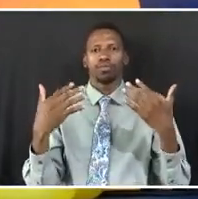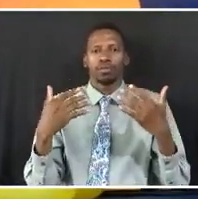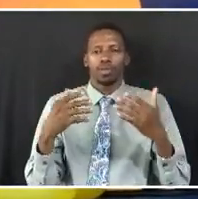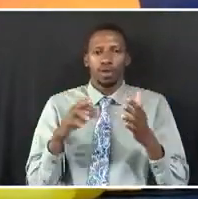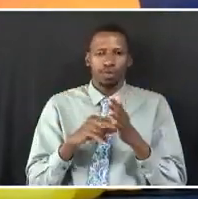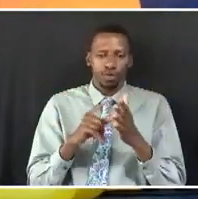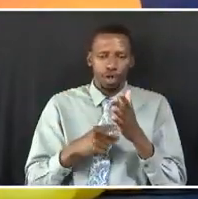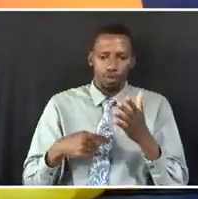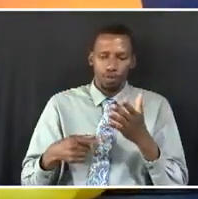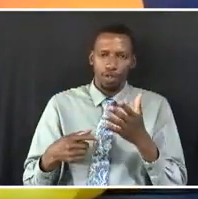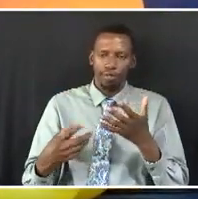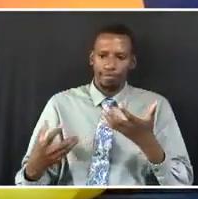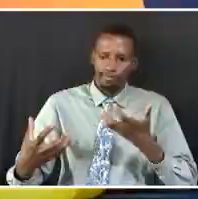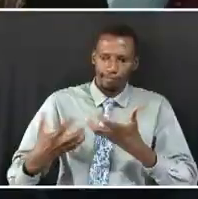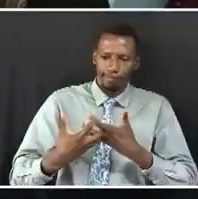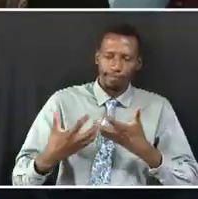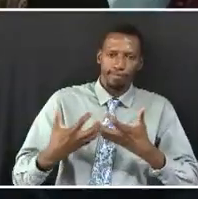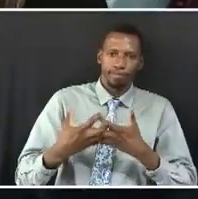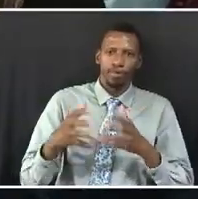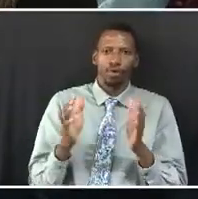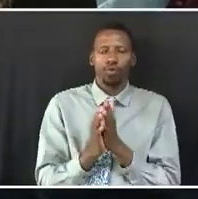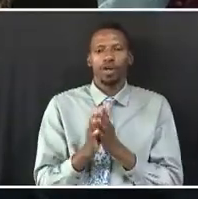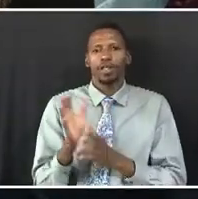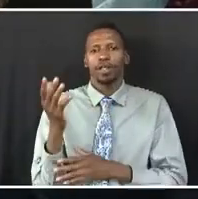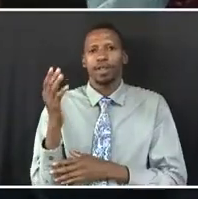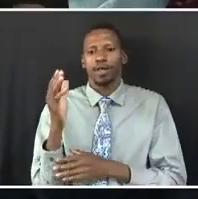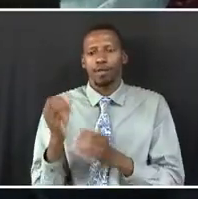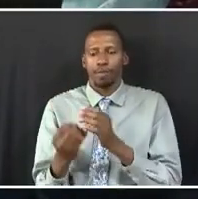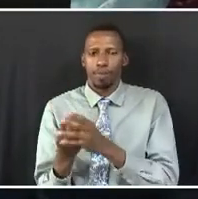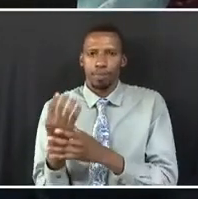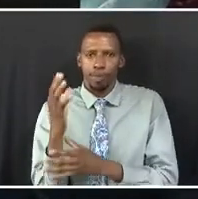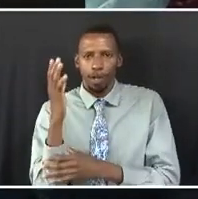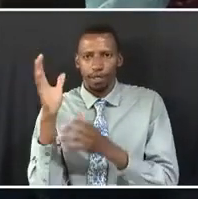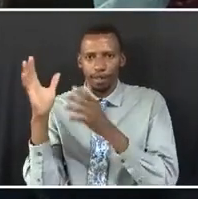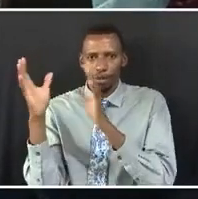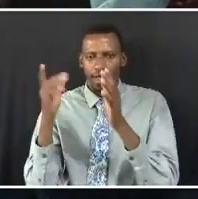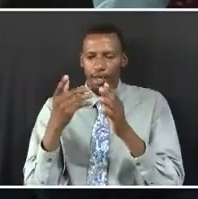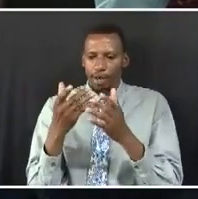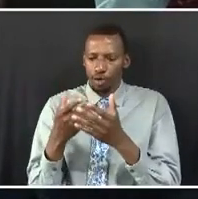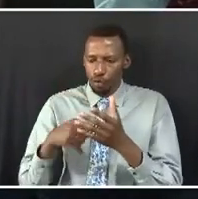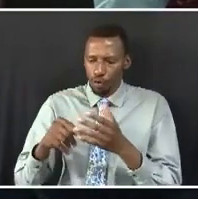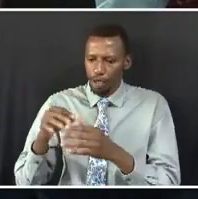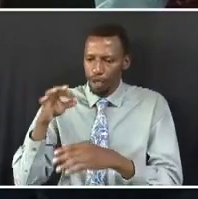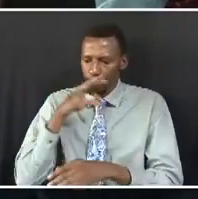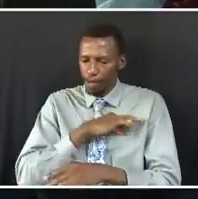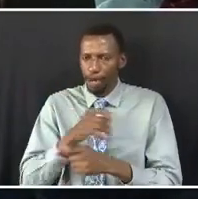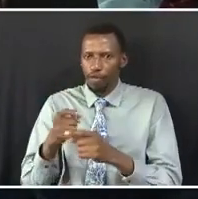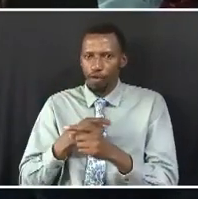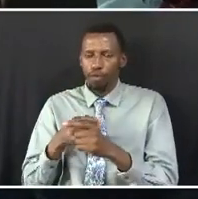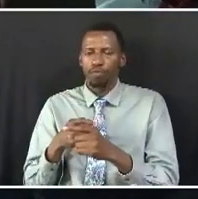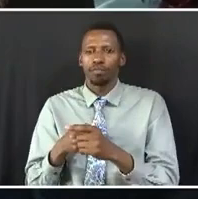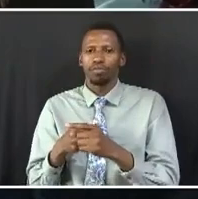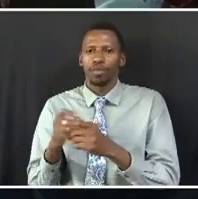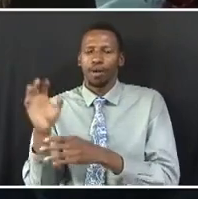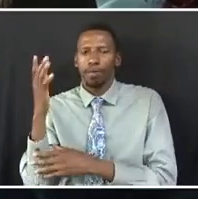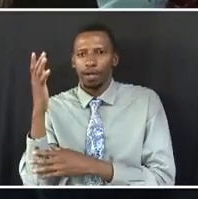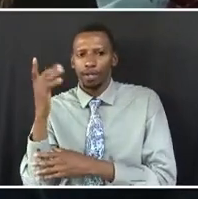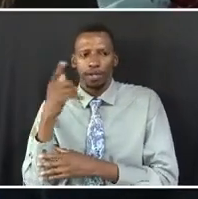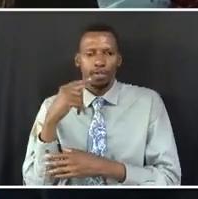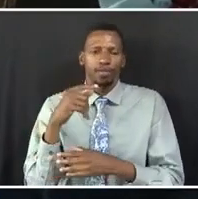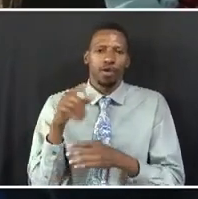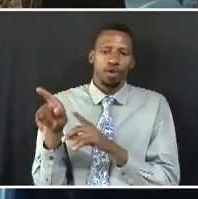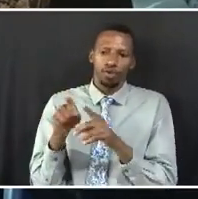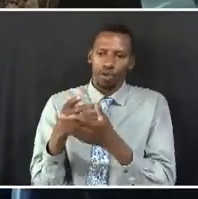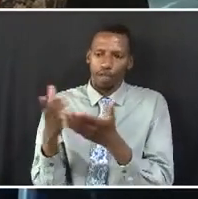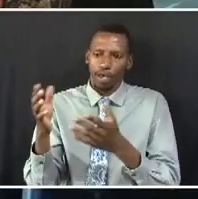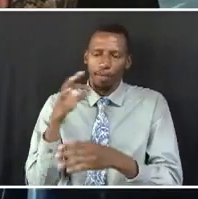symbiotic relationship with plants. Amen? We benefit from the plants, and they benefit from us. As human beings, we need to be available